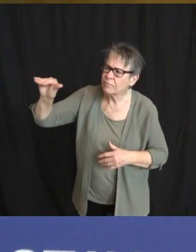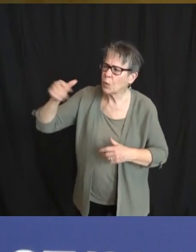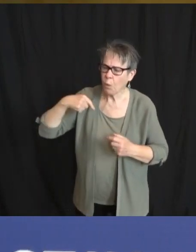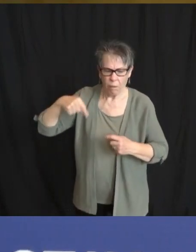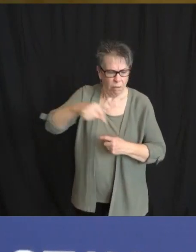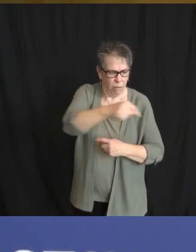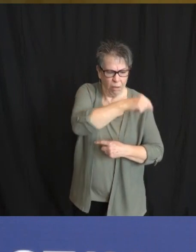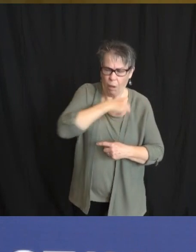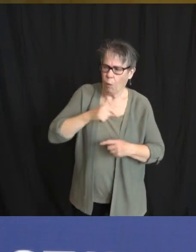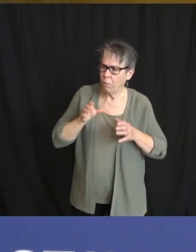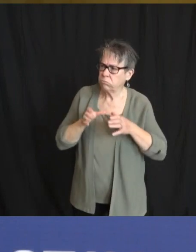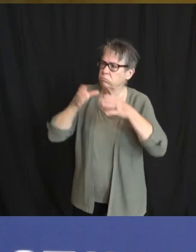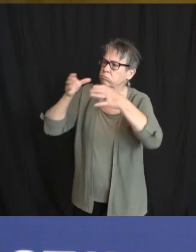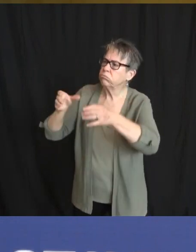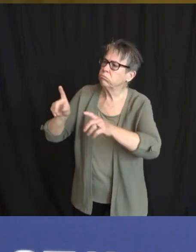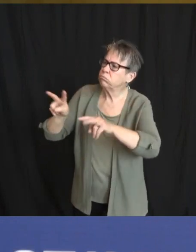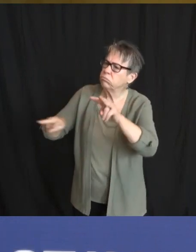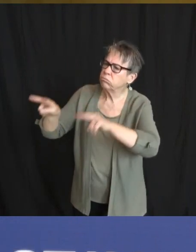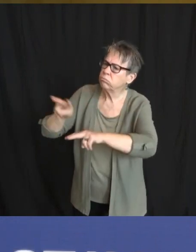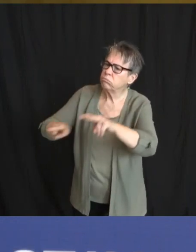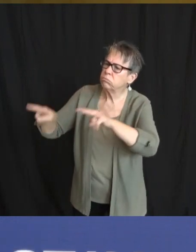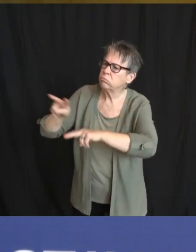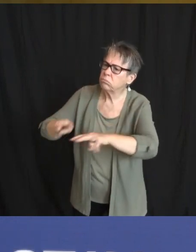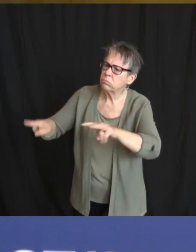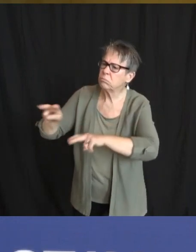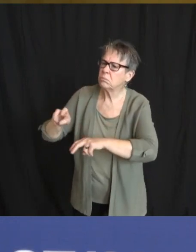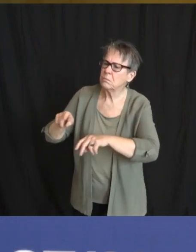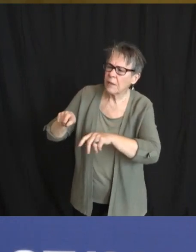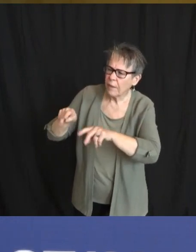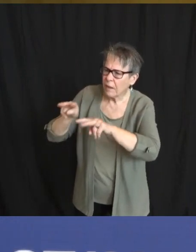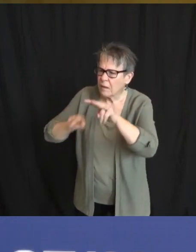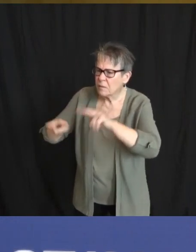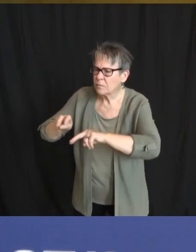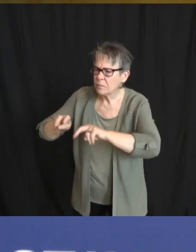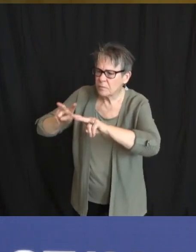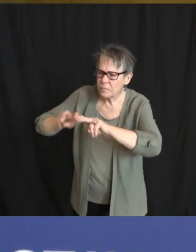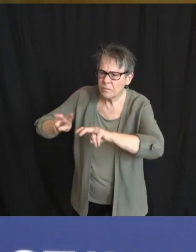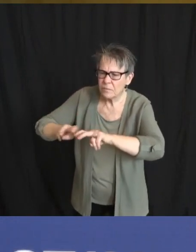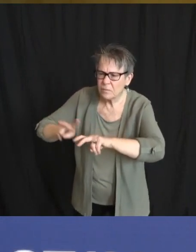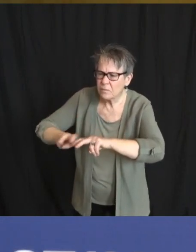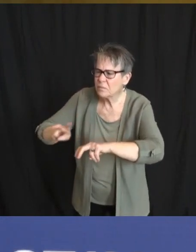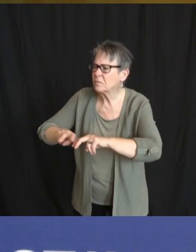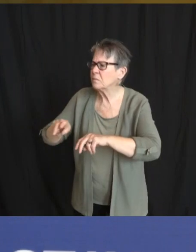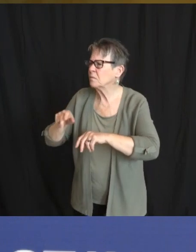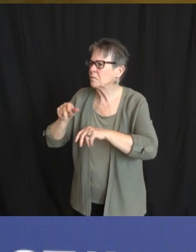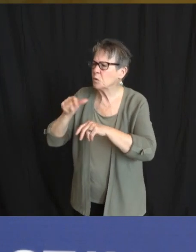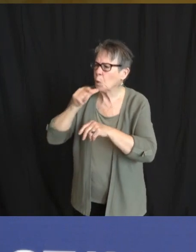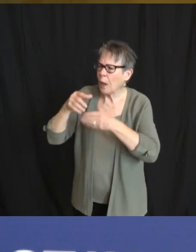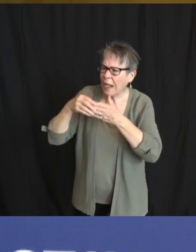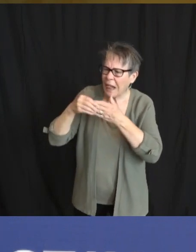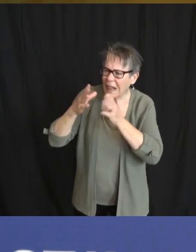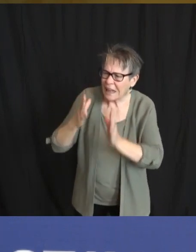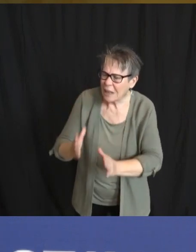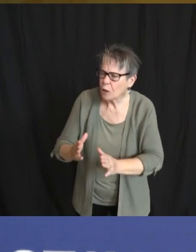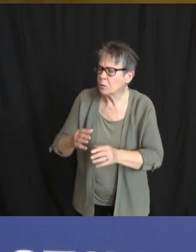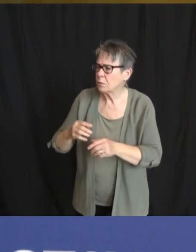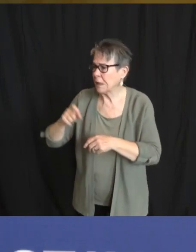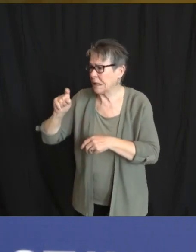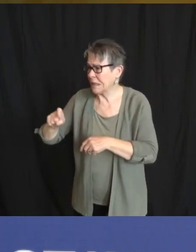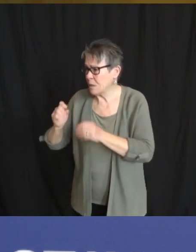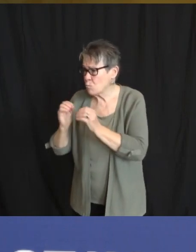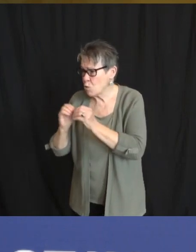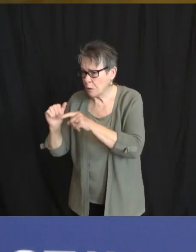the training, particularly infection prevention, and educating the staff, and looking at all of